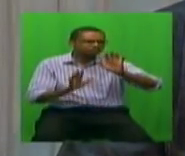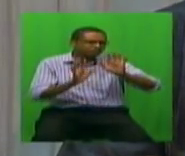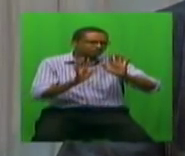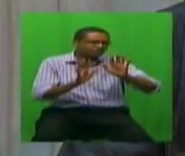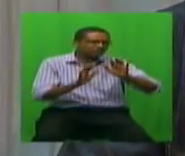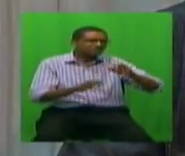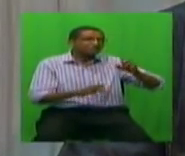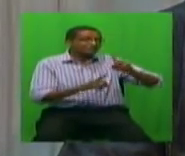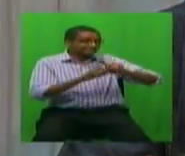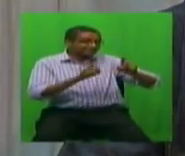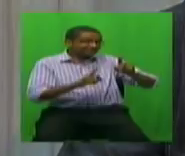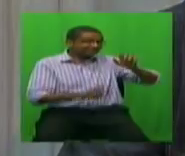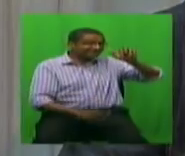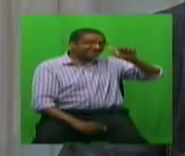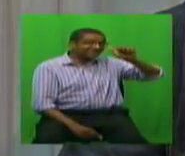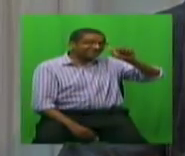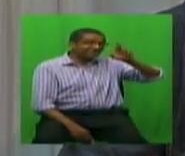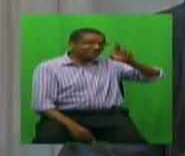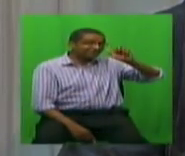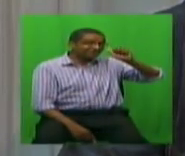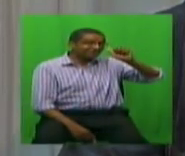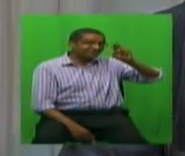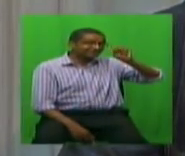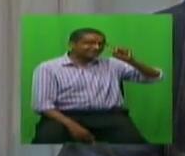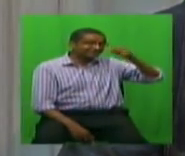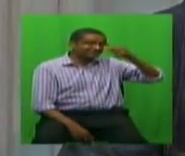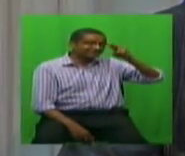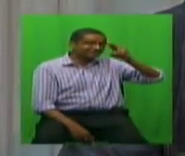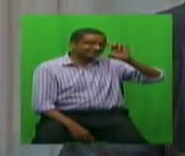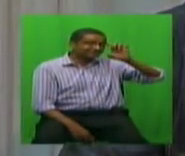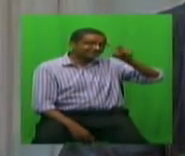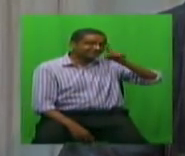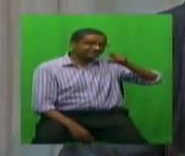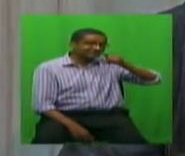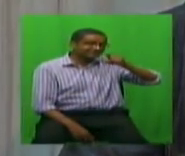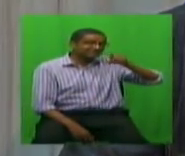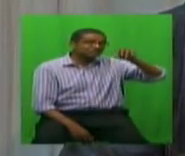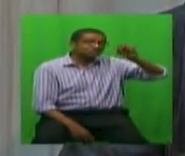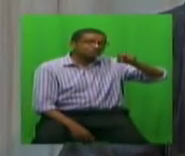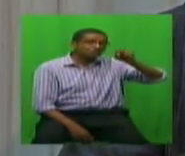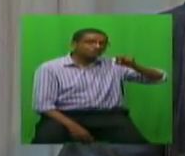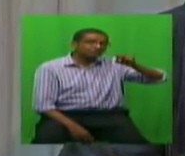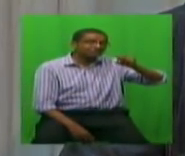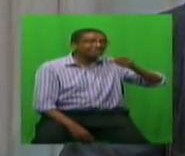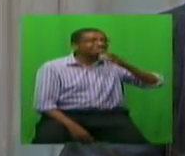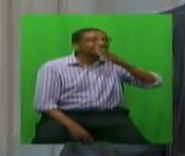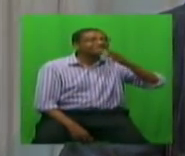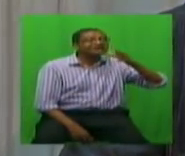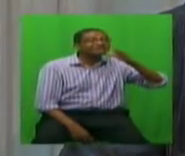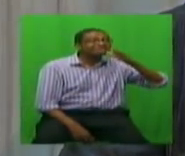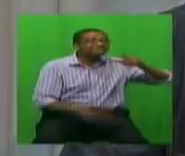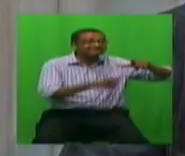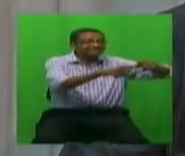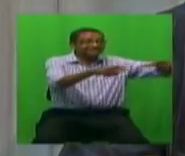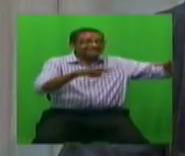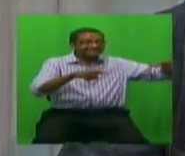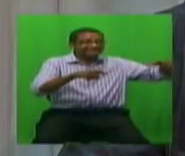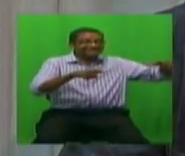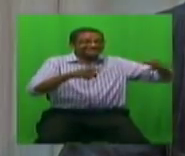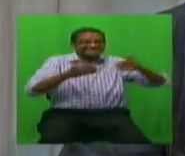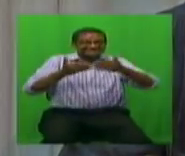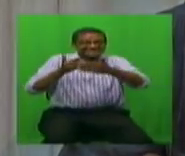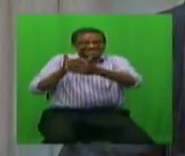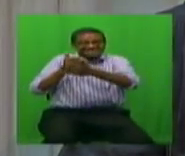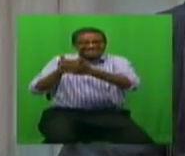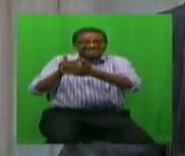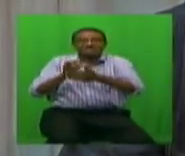South, thankfully we do have an issue in Tabaquite this time around. Aranguez South, farming so close to the riverbank, once the water comes up, you're affected